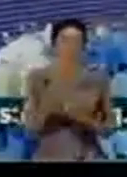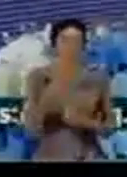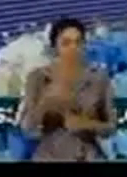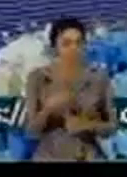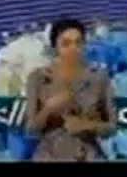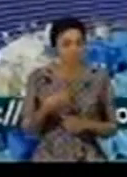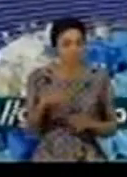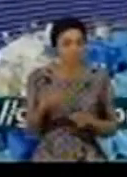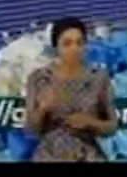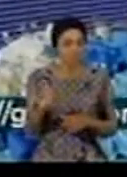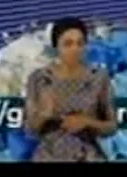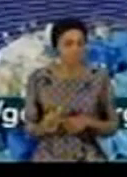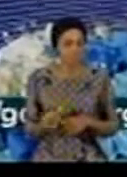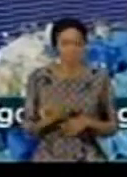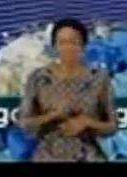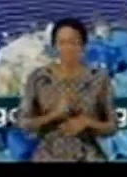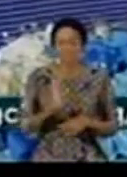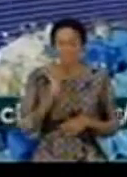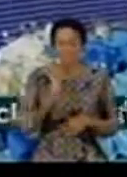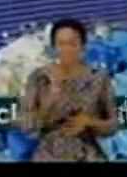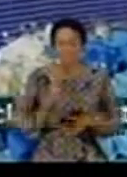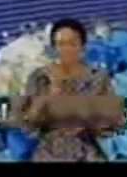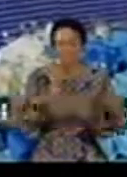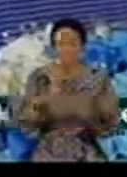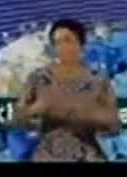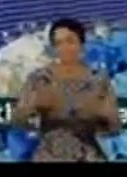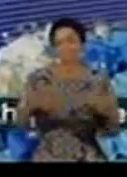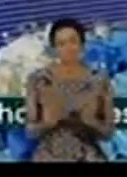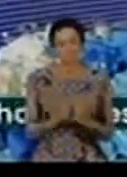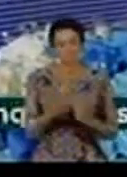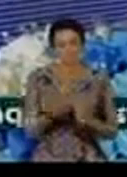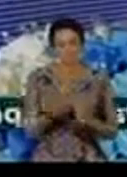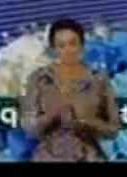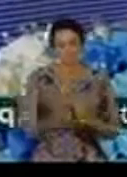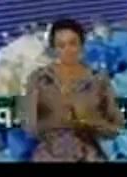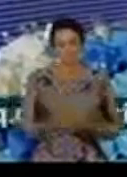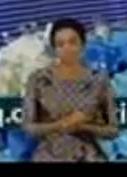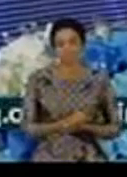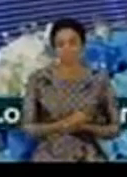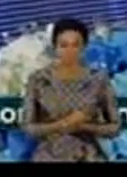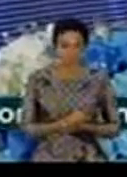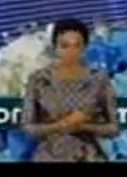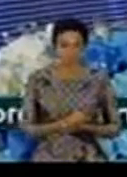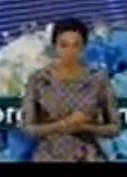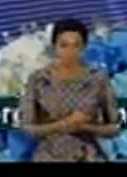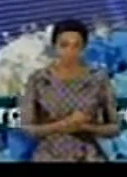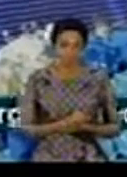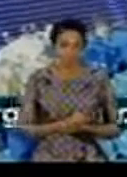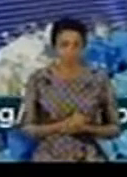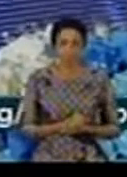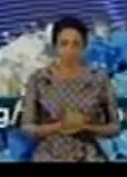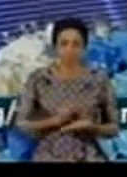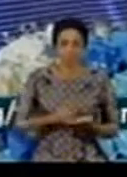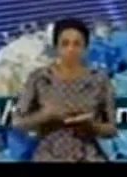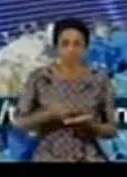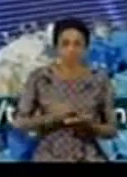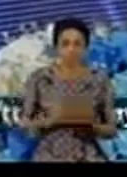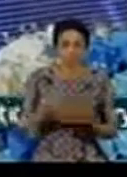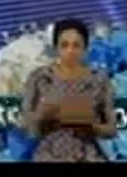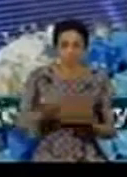us, your testimony with us. Perhaps yours was done yesterday or day before or